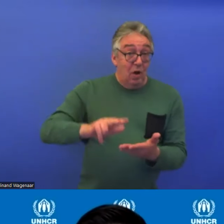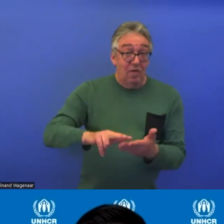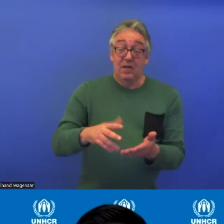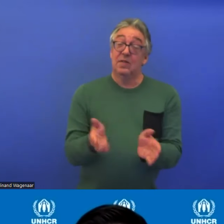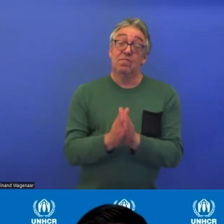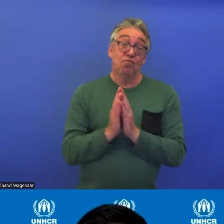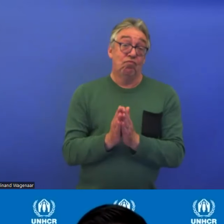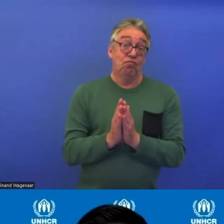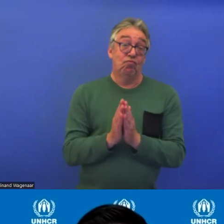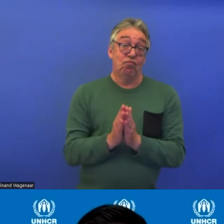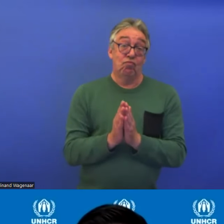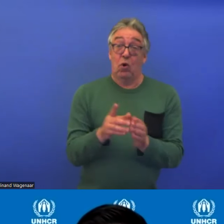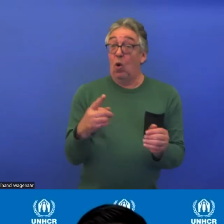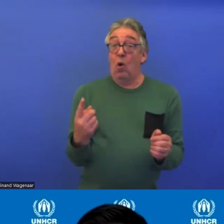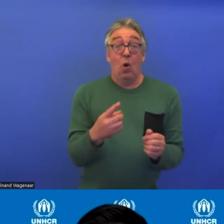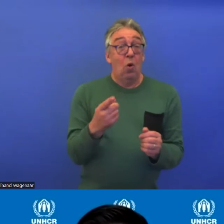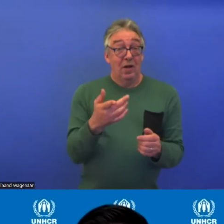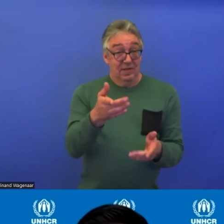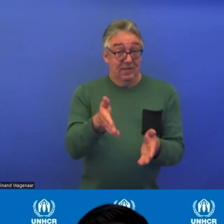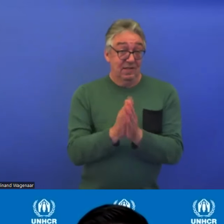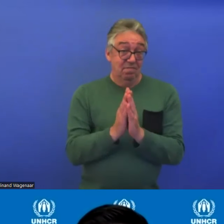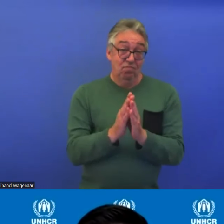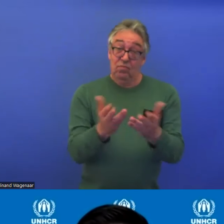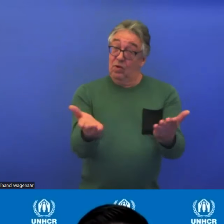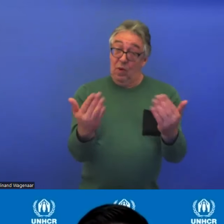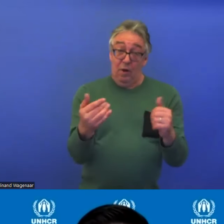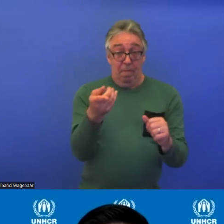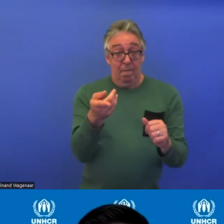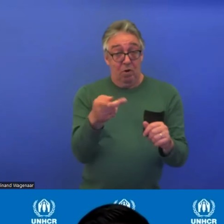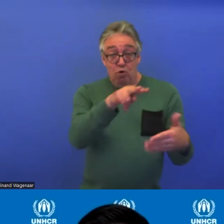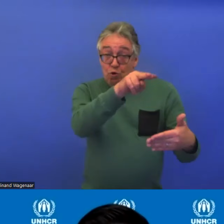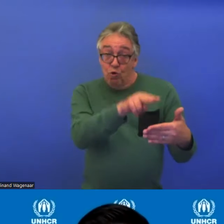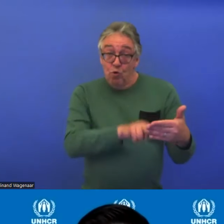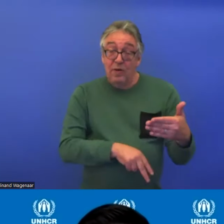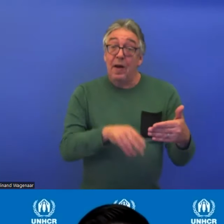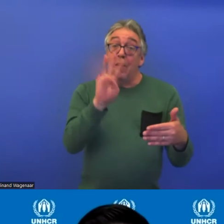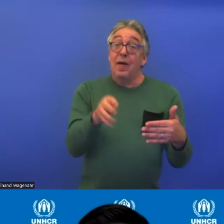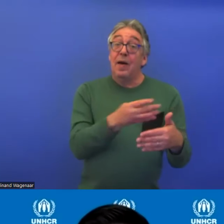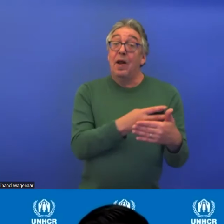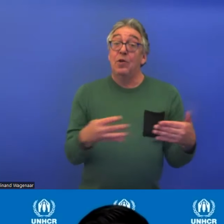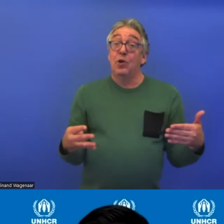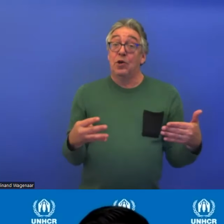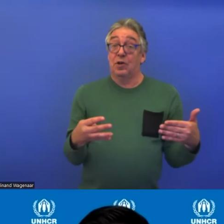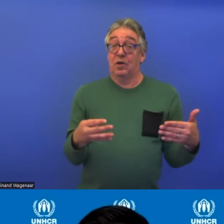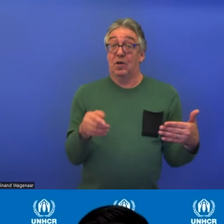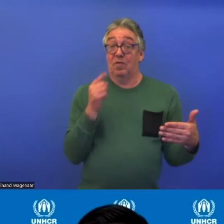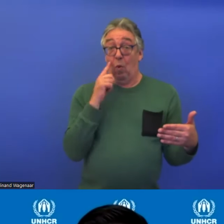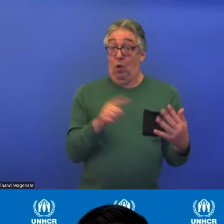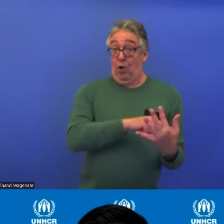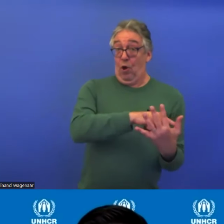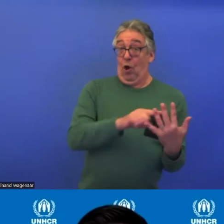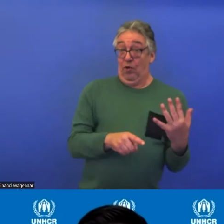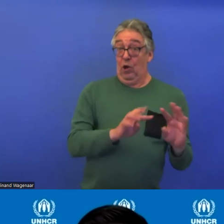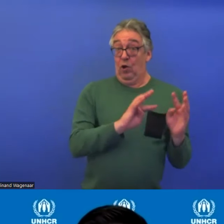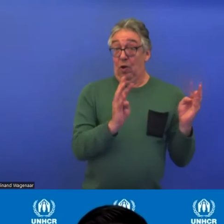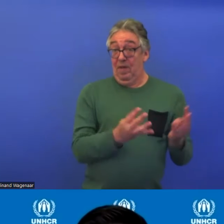invite you all to check the calendar of upcoming reviews,